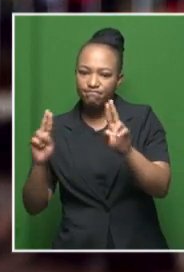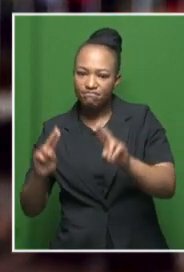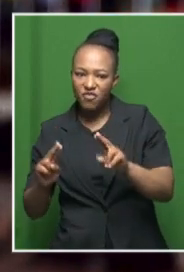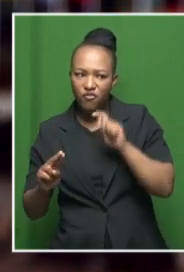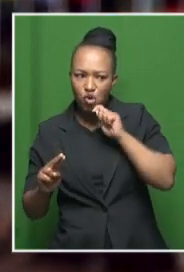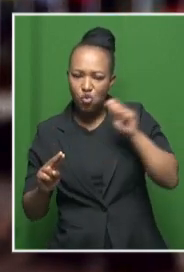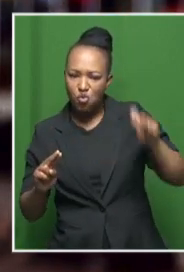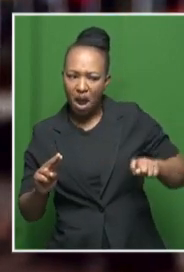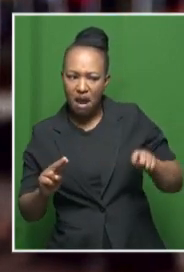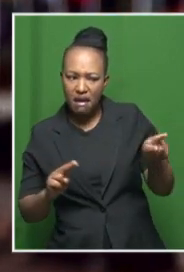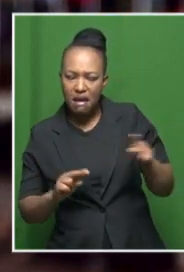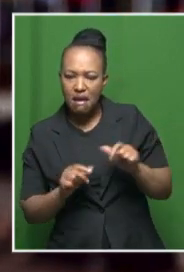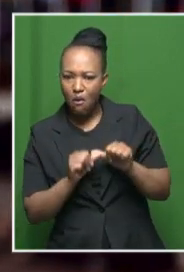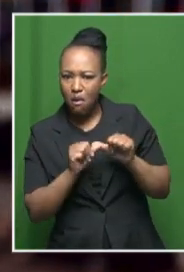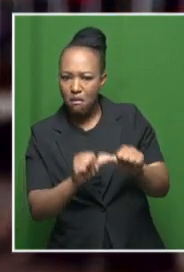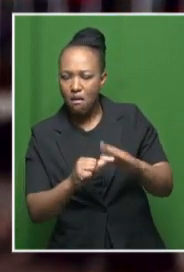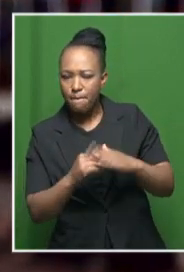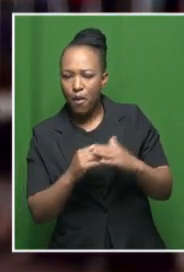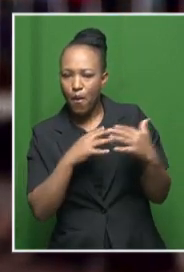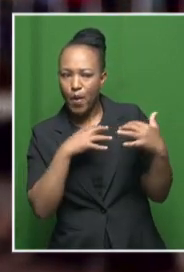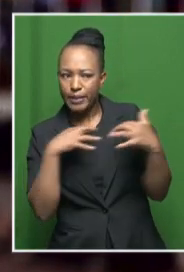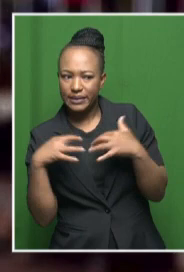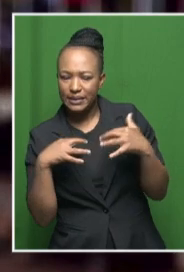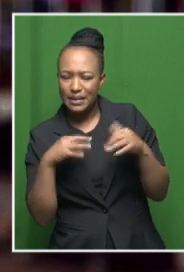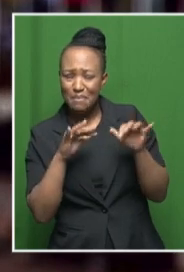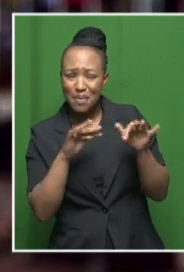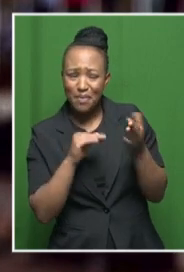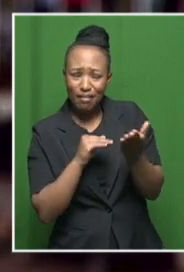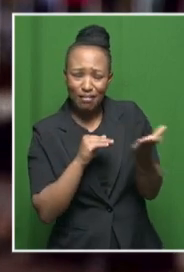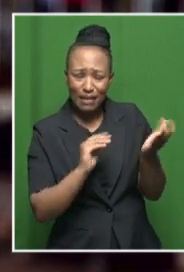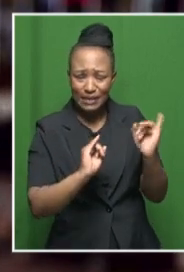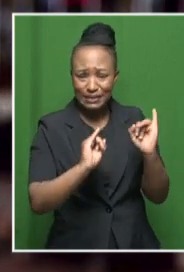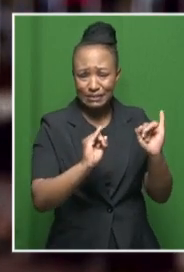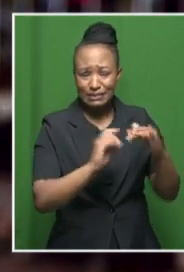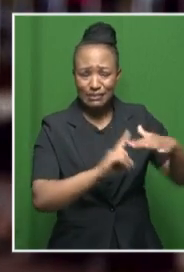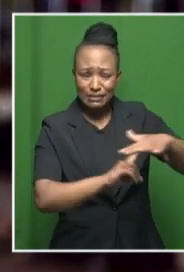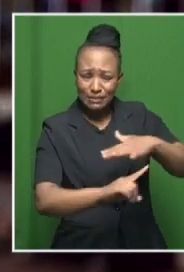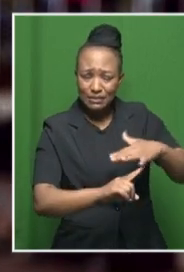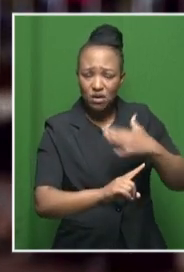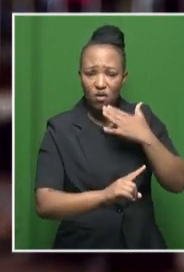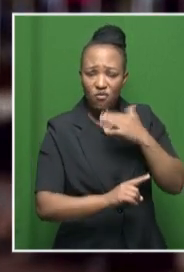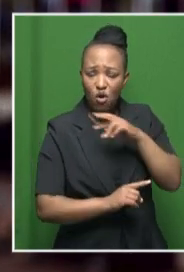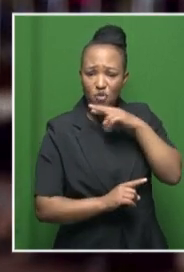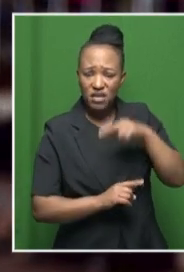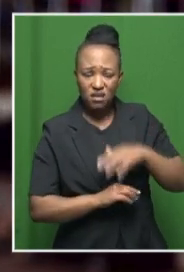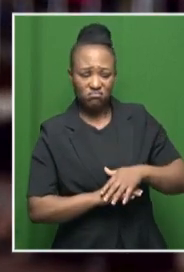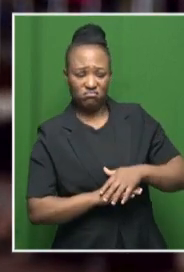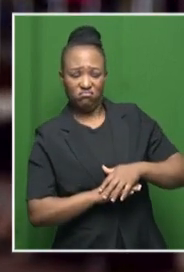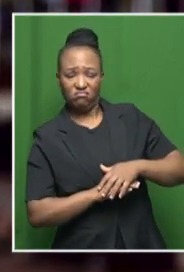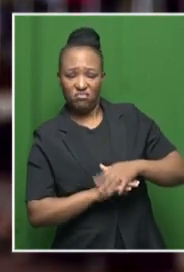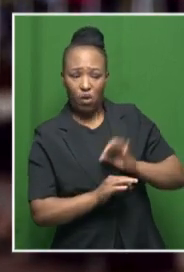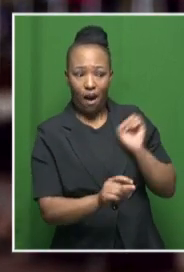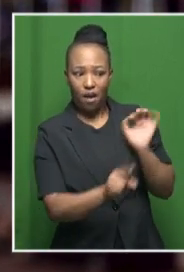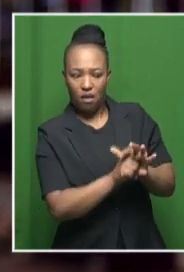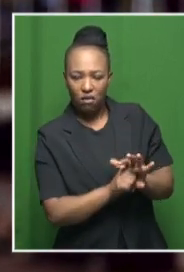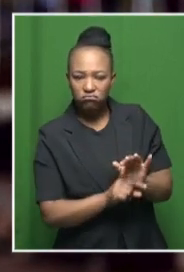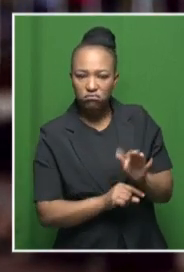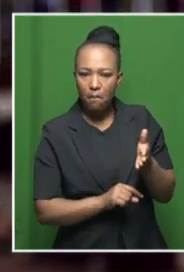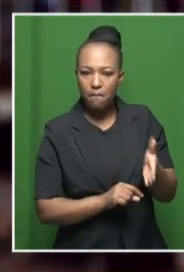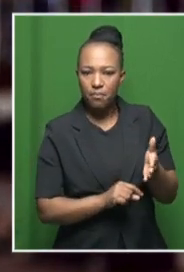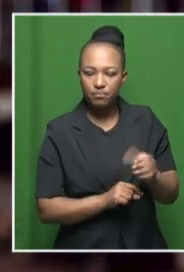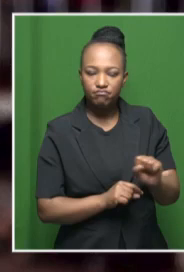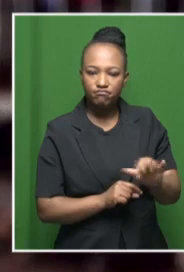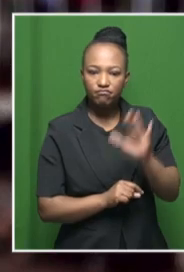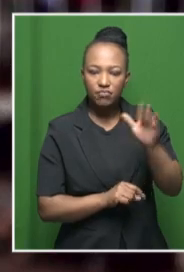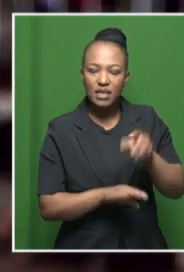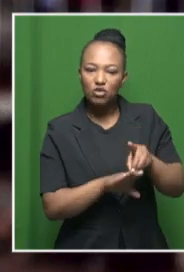Ukraine, while deploring the dire humanitarian consequences of Moscow's hostilities. The South African draft makes no